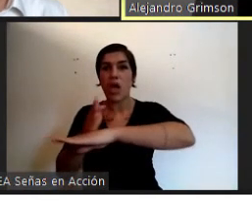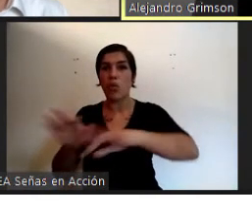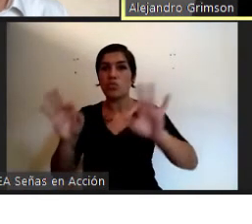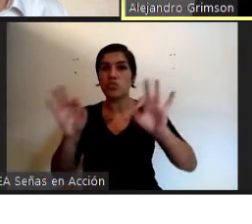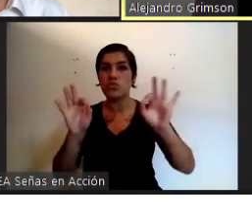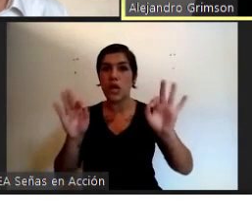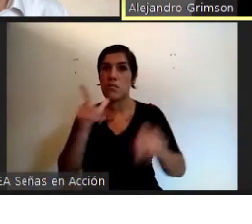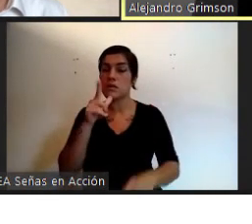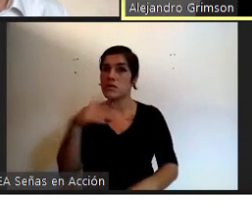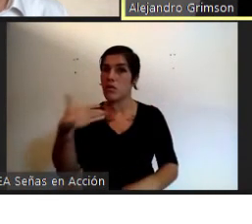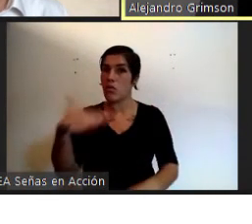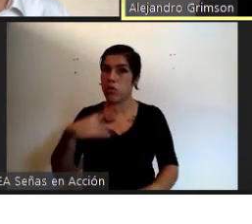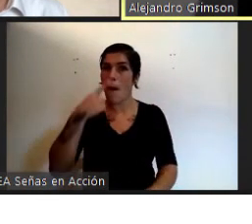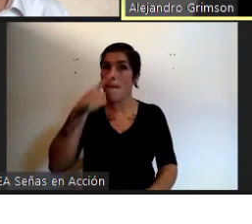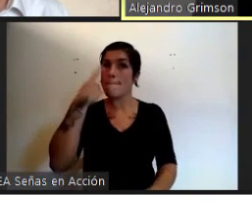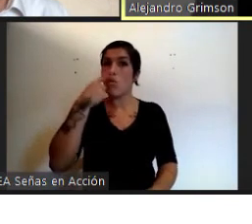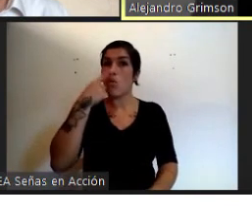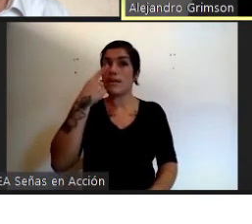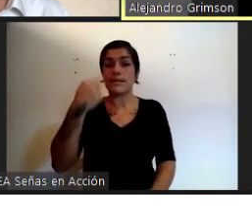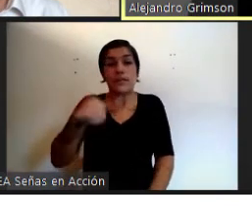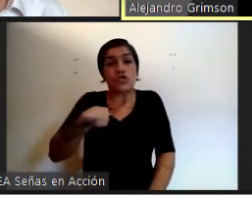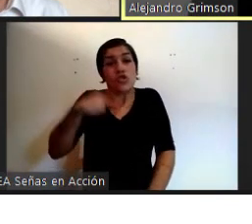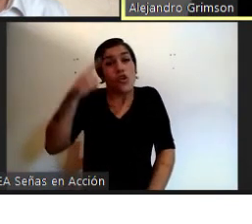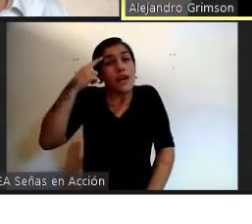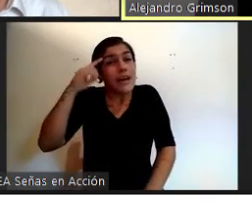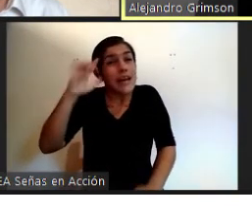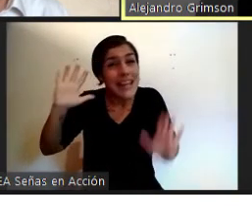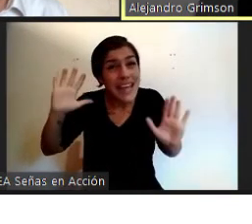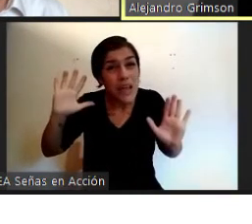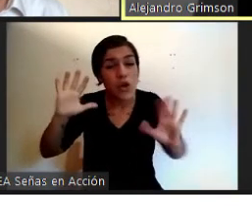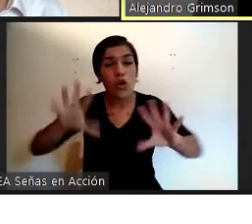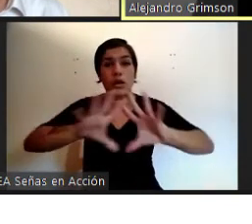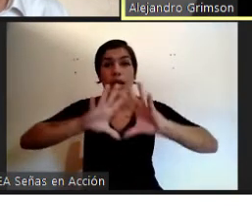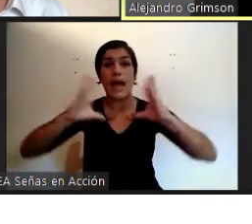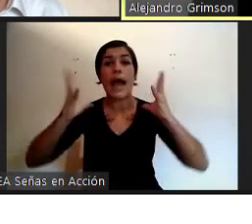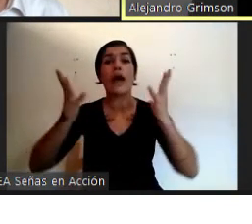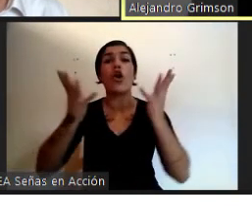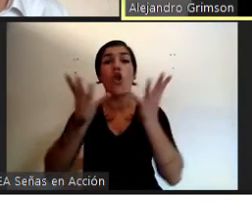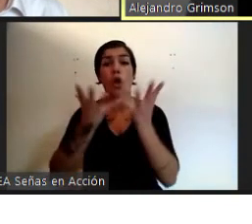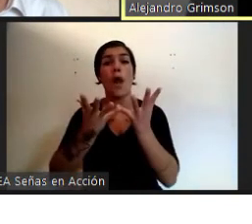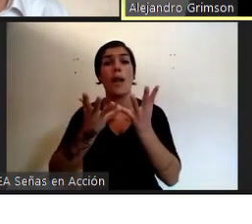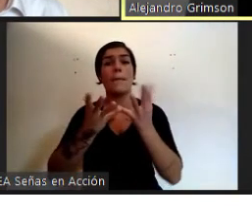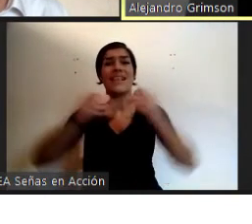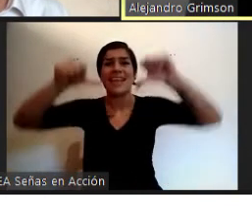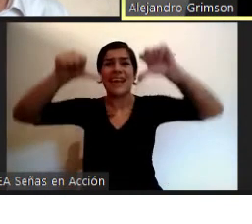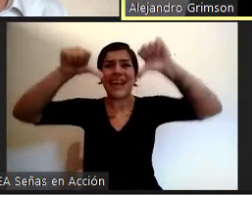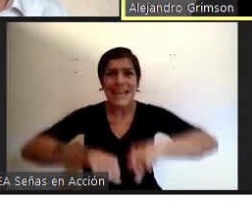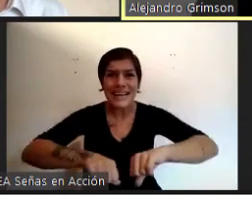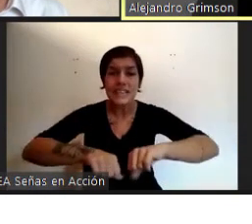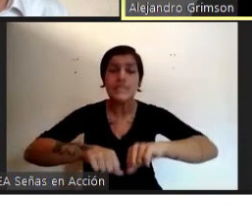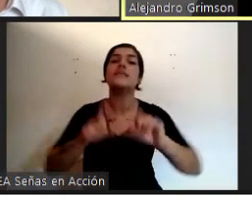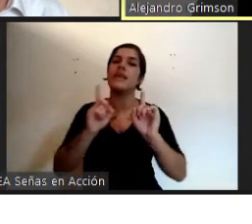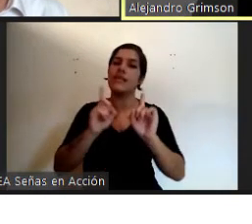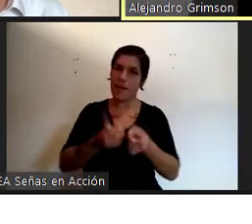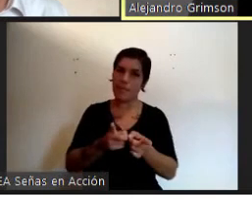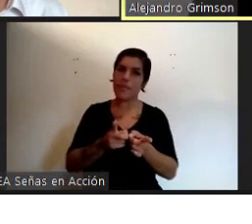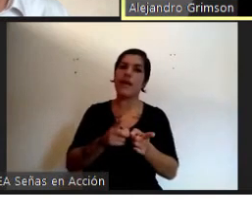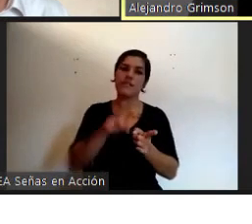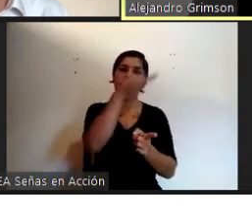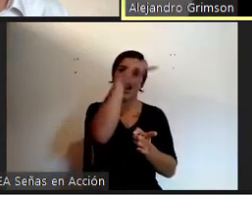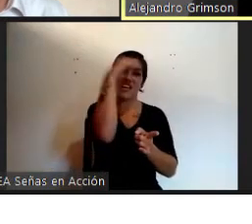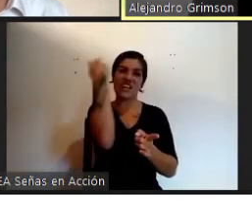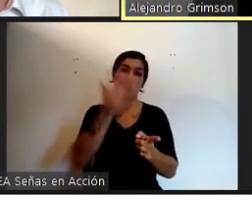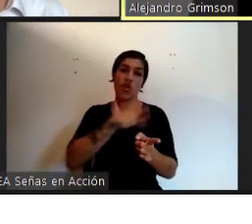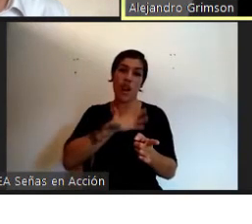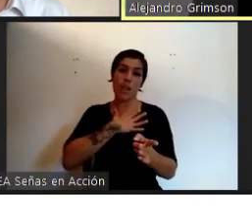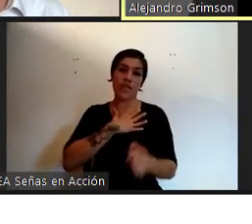that paramount crisis, global crisis, or national crisis, because we Argentinians